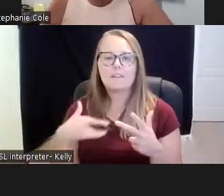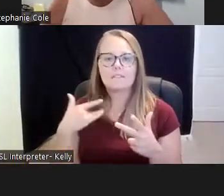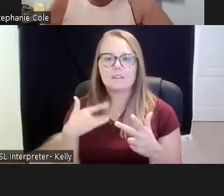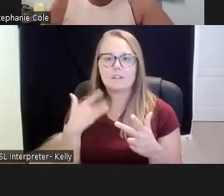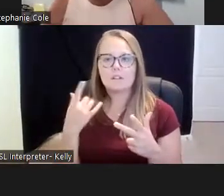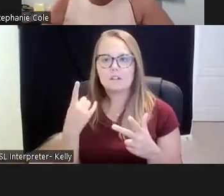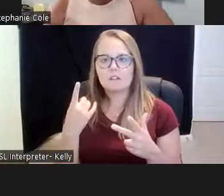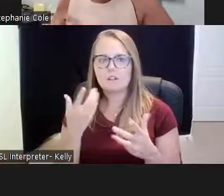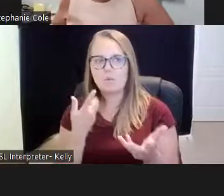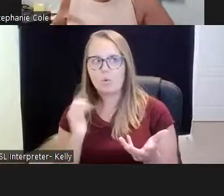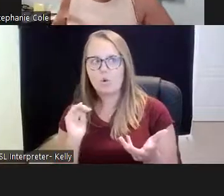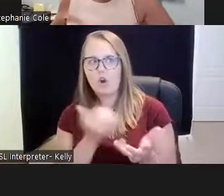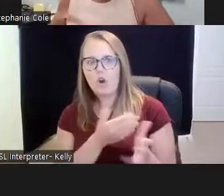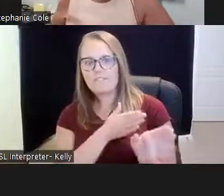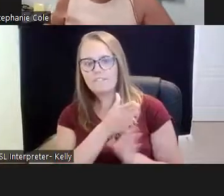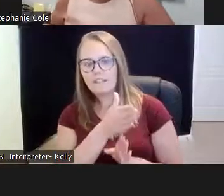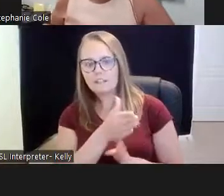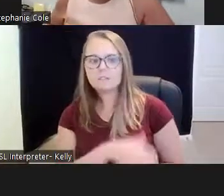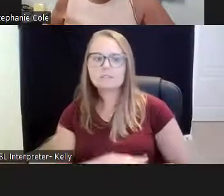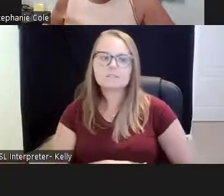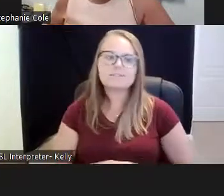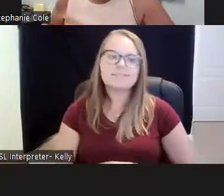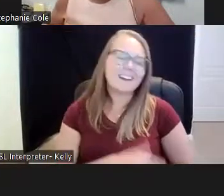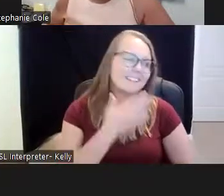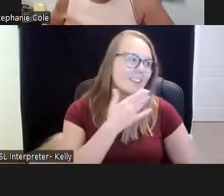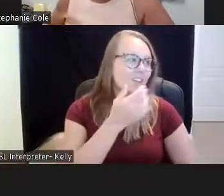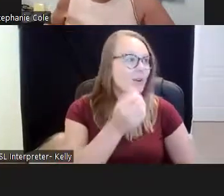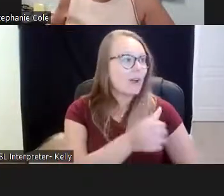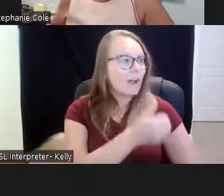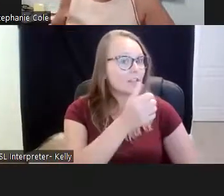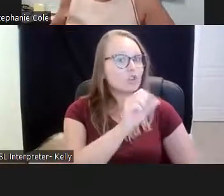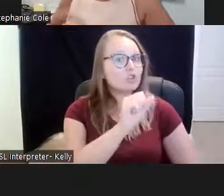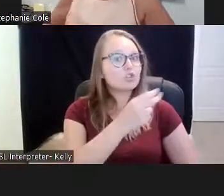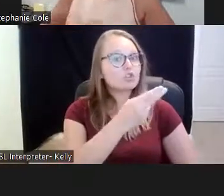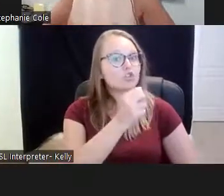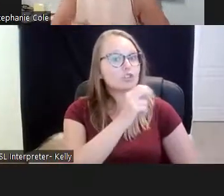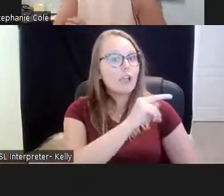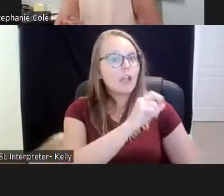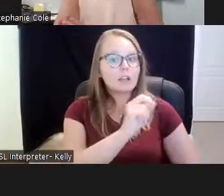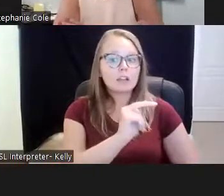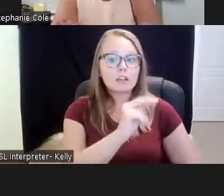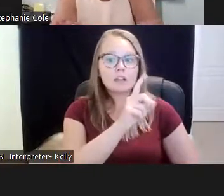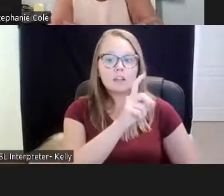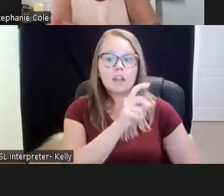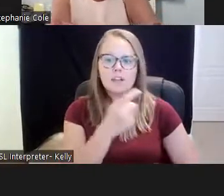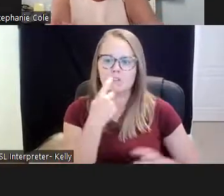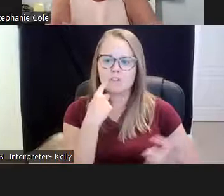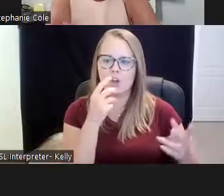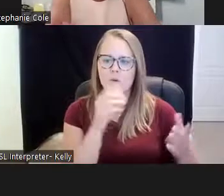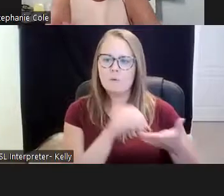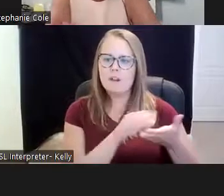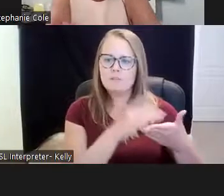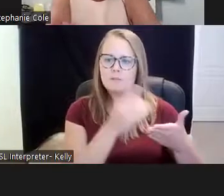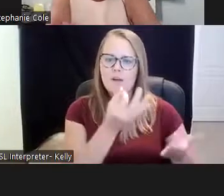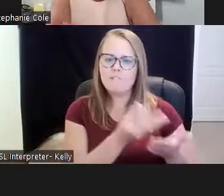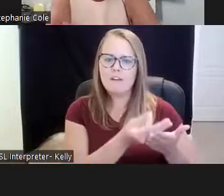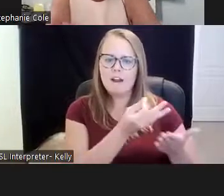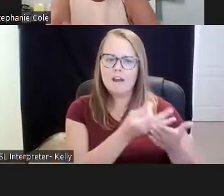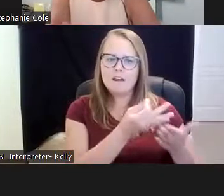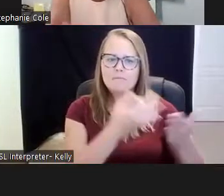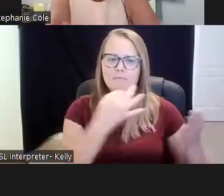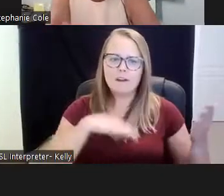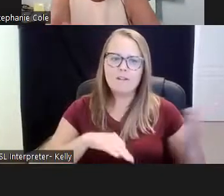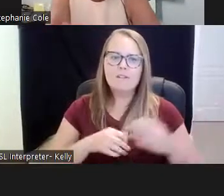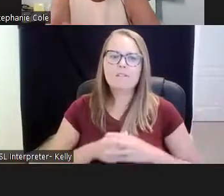field. Thank you. Anybody else? I saw Shannon put, I think, in the chat about the financial benefits, which we always try to elevate as